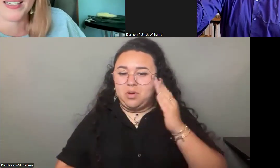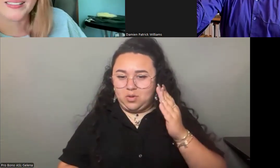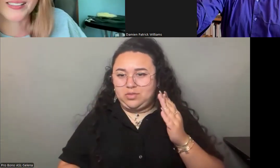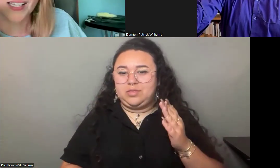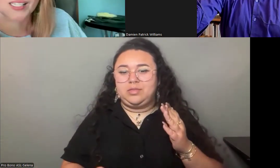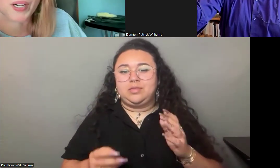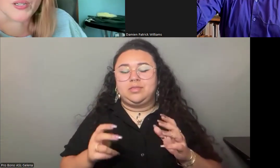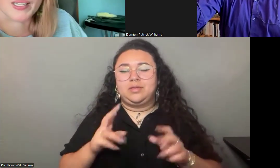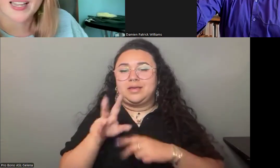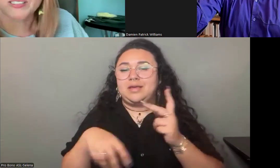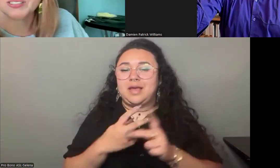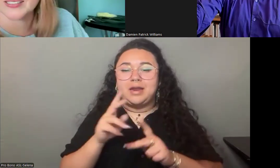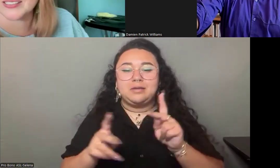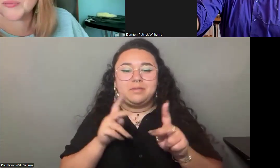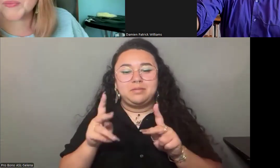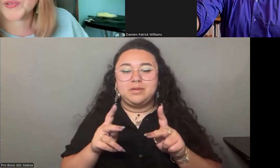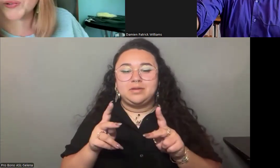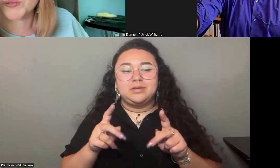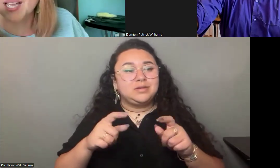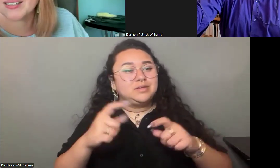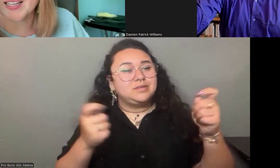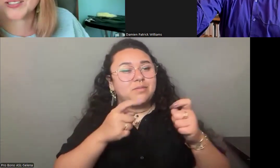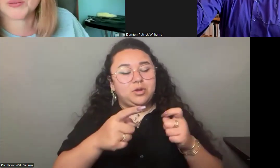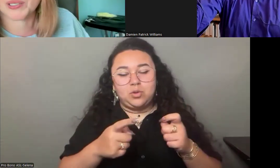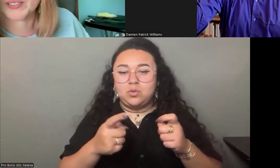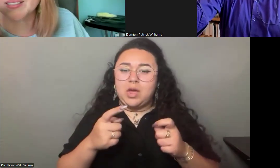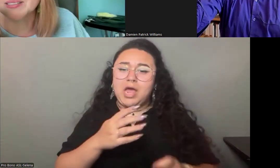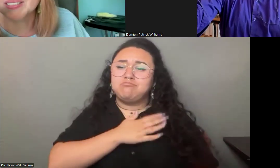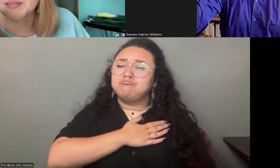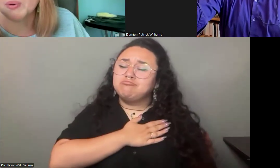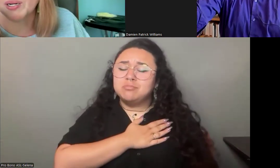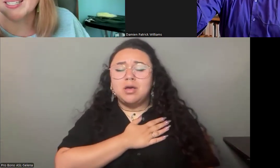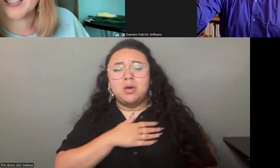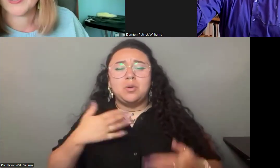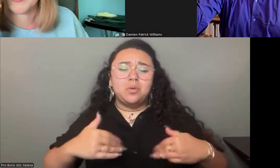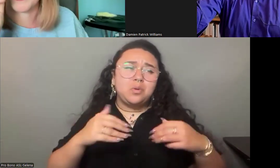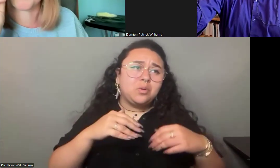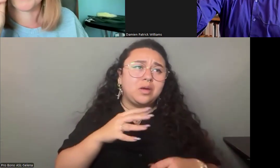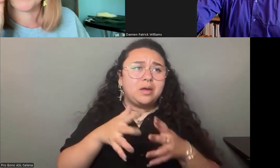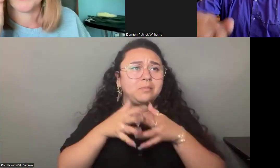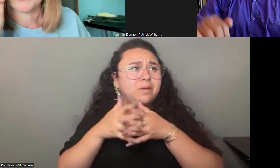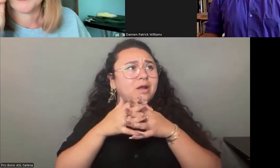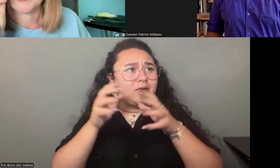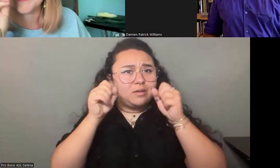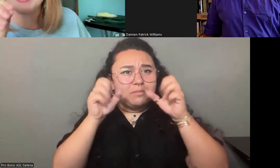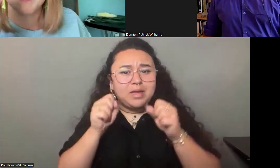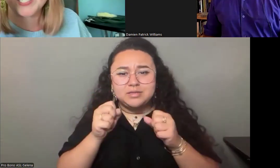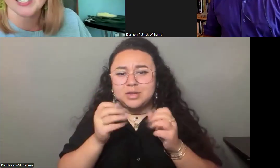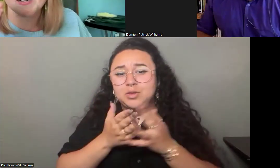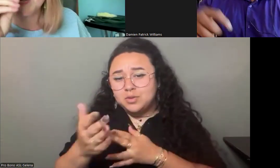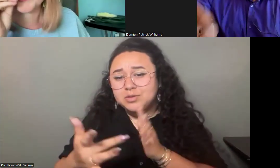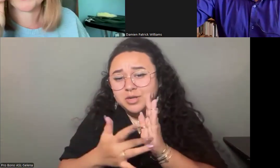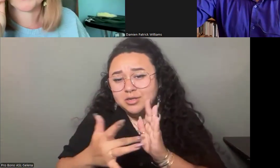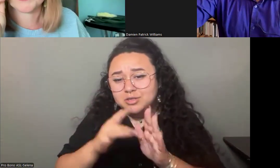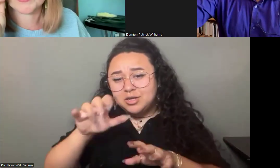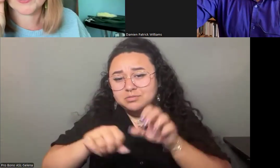of bodies to celebrate US nationalism through technological imperialism at some point. Um, Yep. I've said it